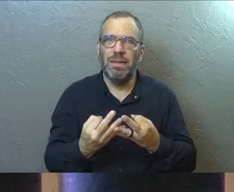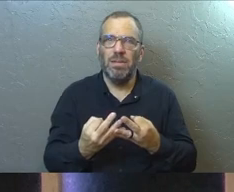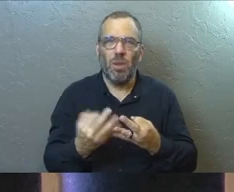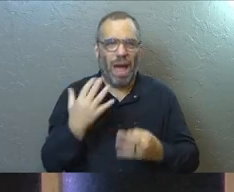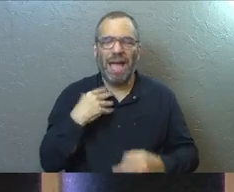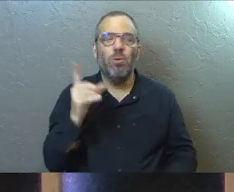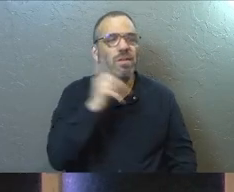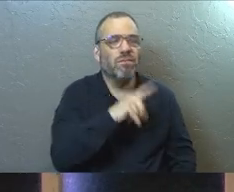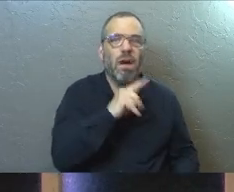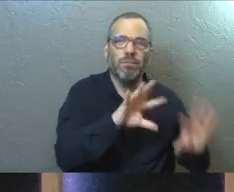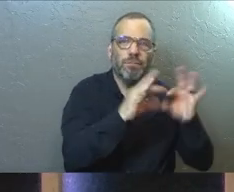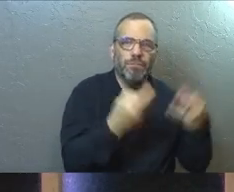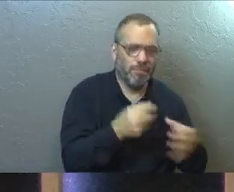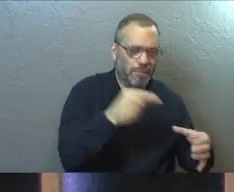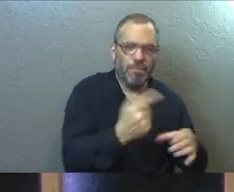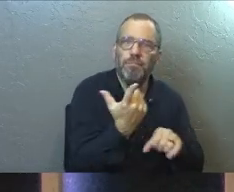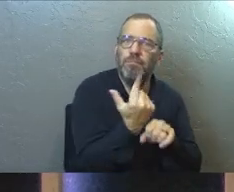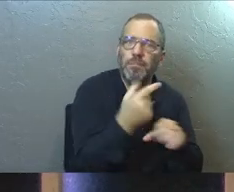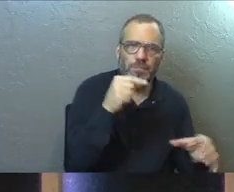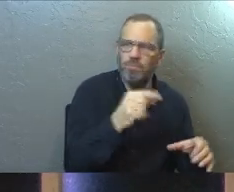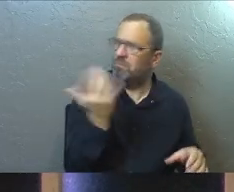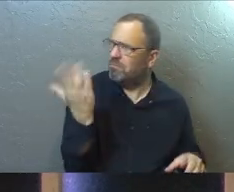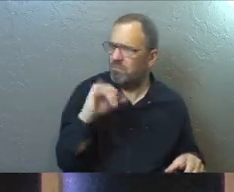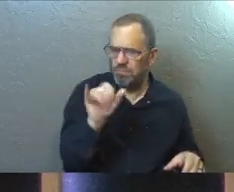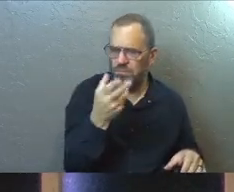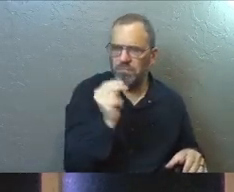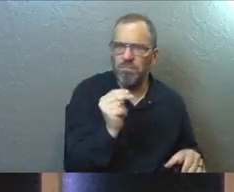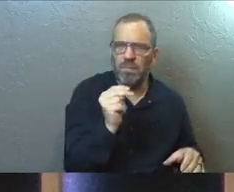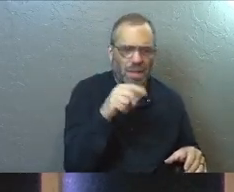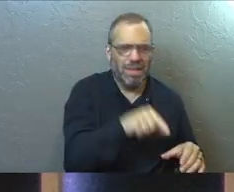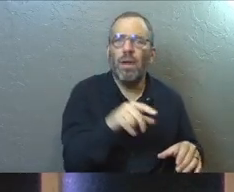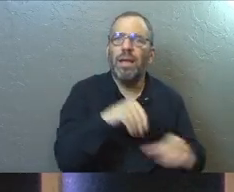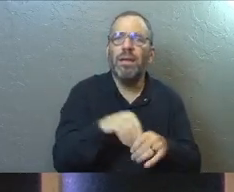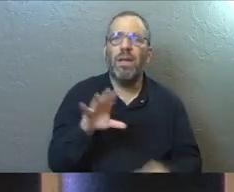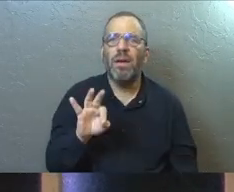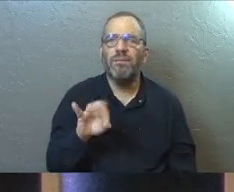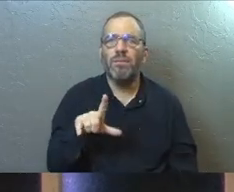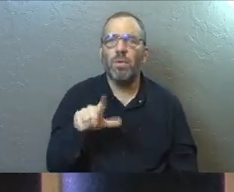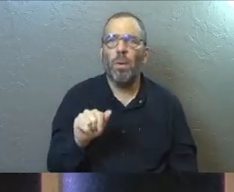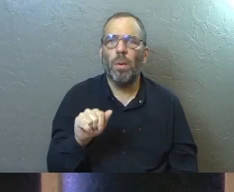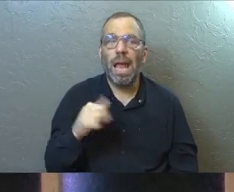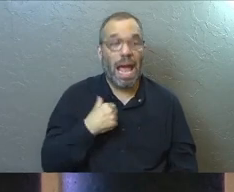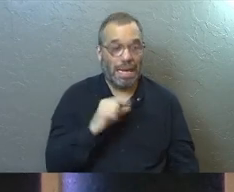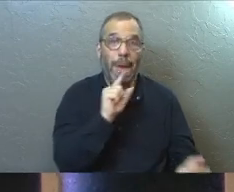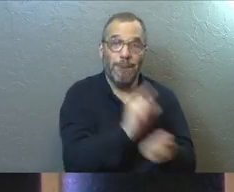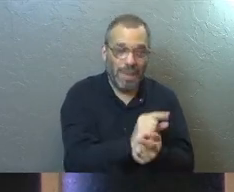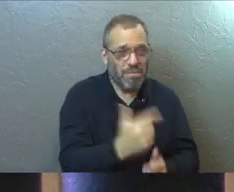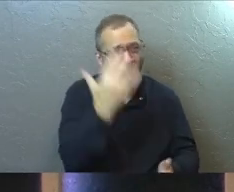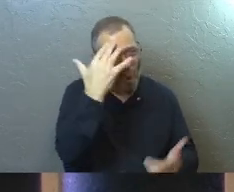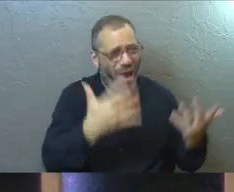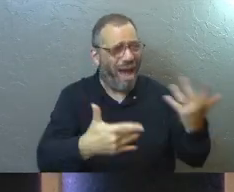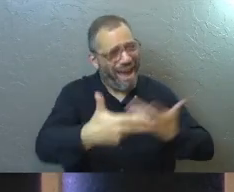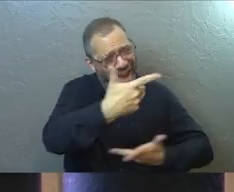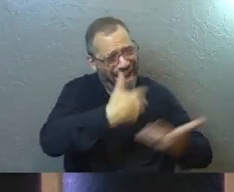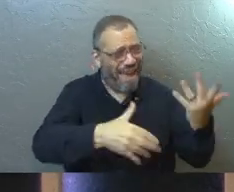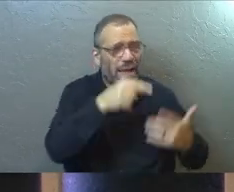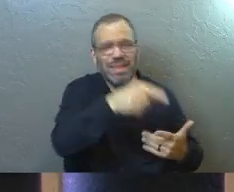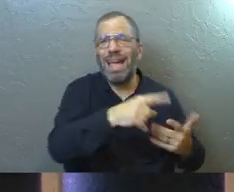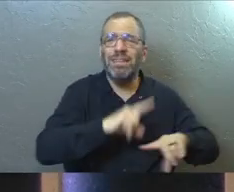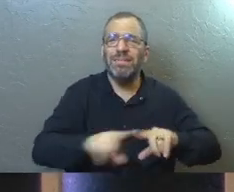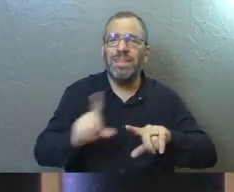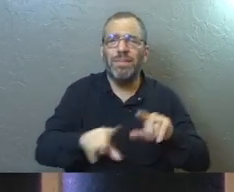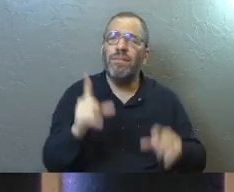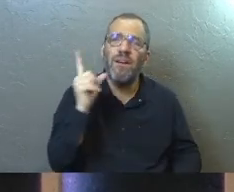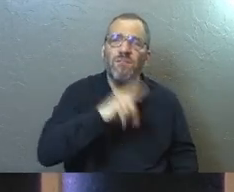I knew this foster family, and last January, they're in Florida, and I got to meet them, got to know them, and they had